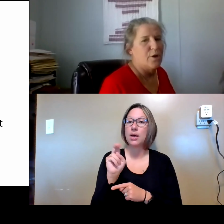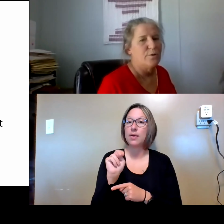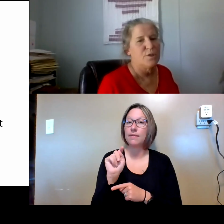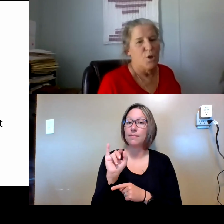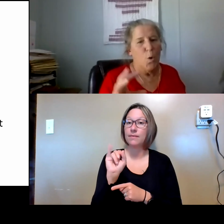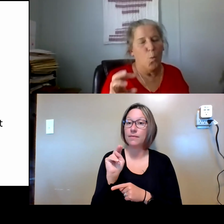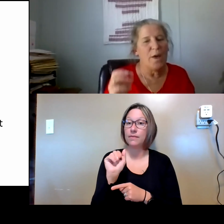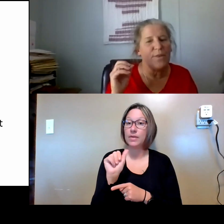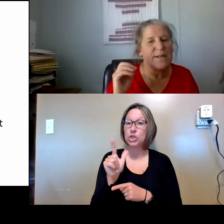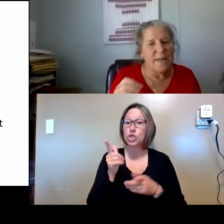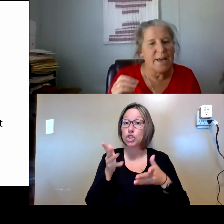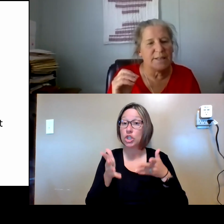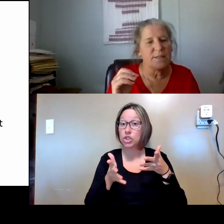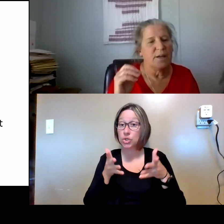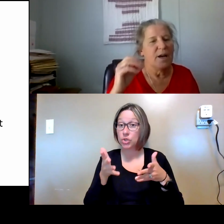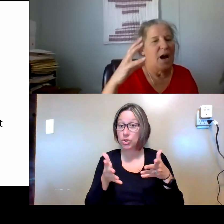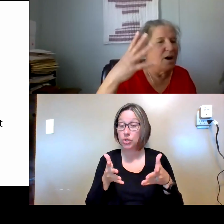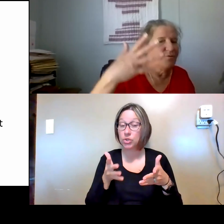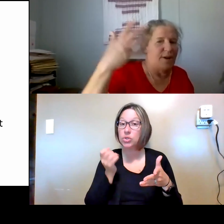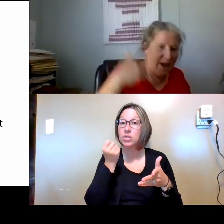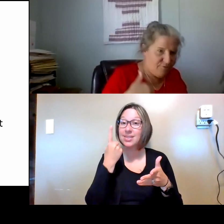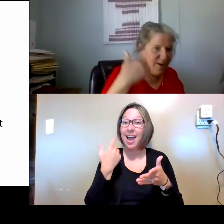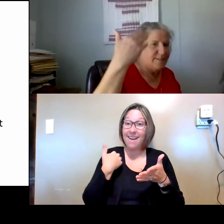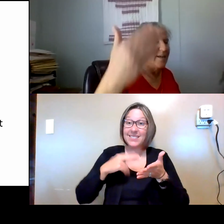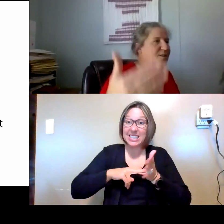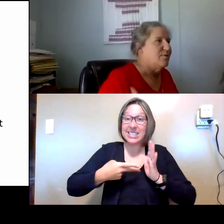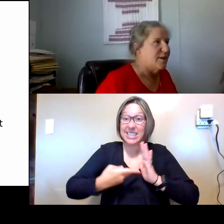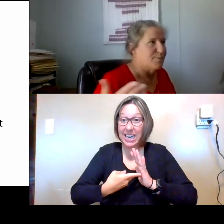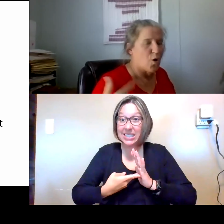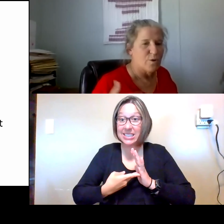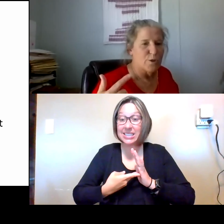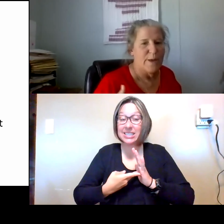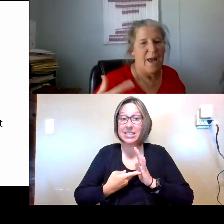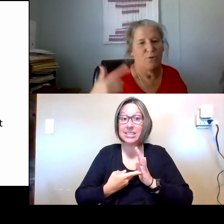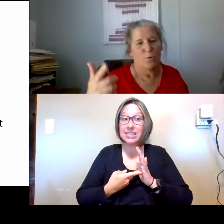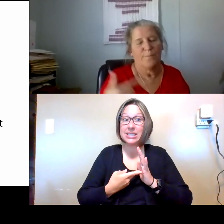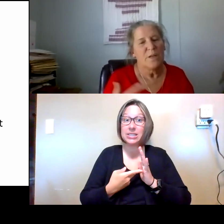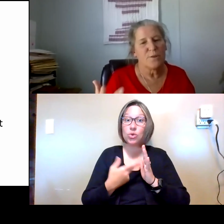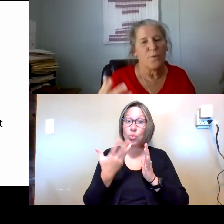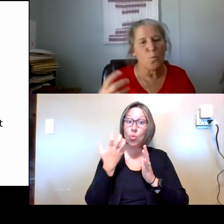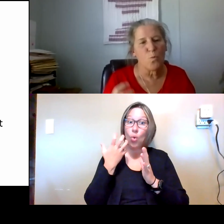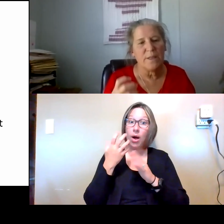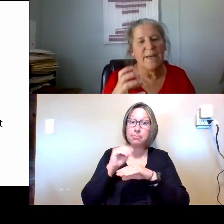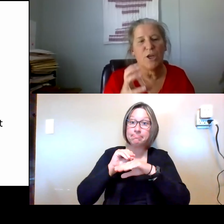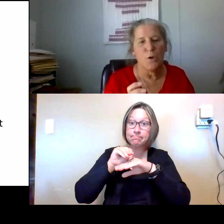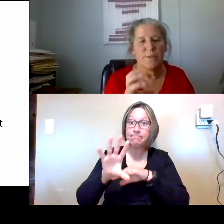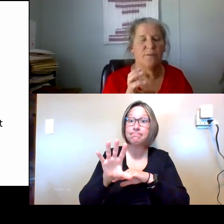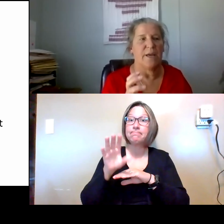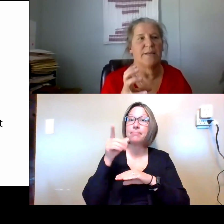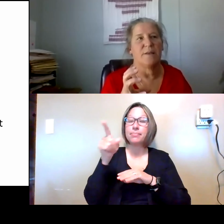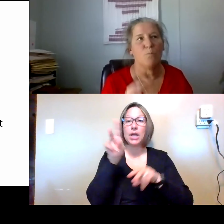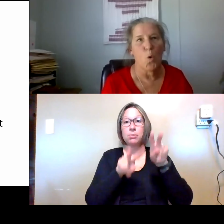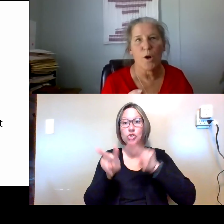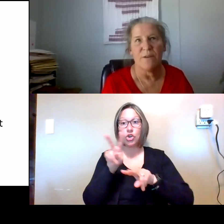and they're used with intent of affecting the observer's behavior. So they're really